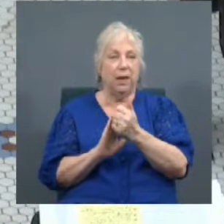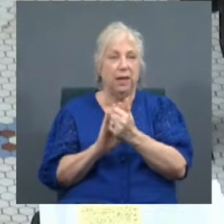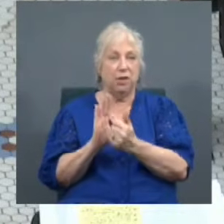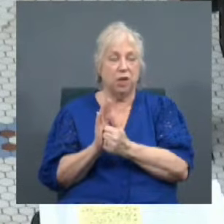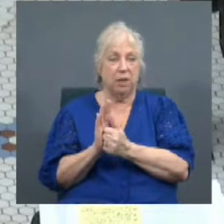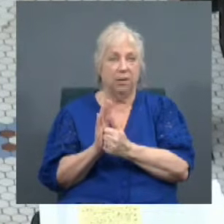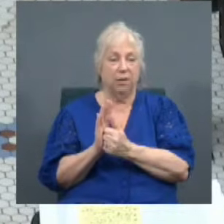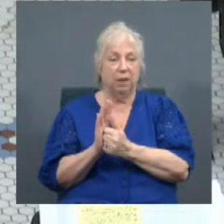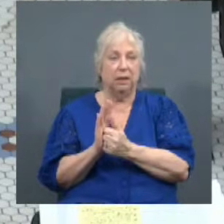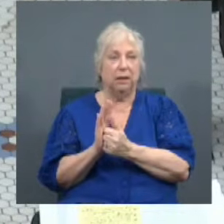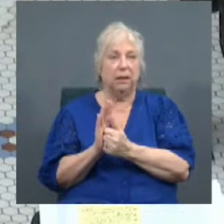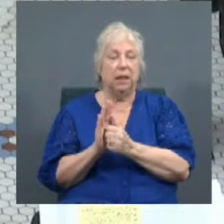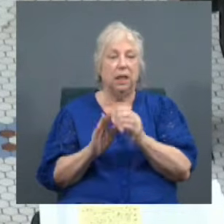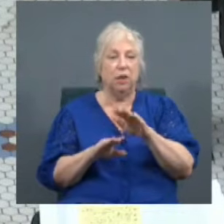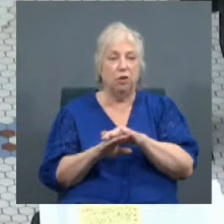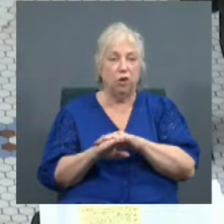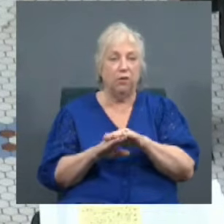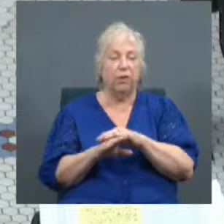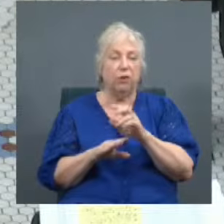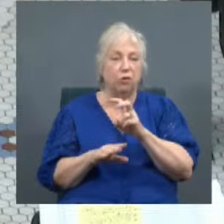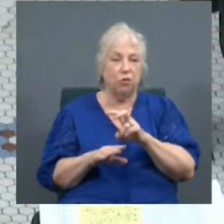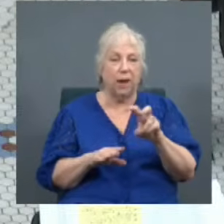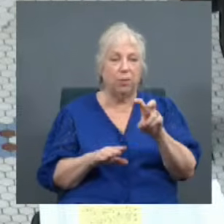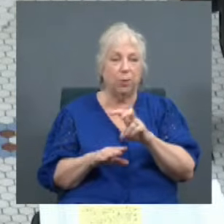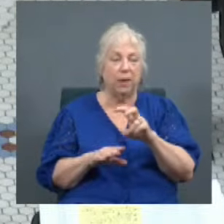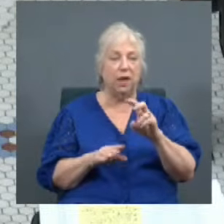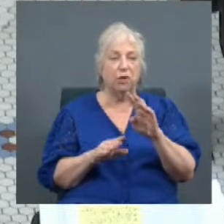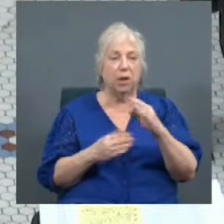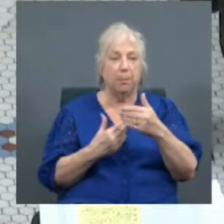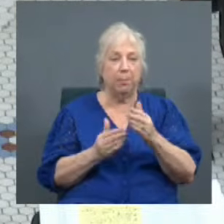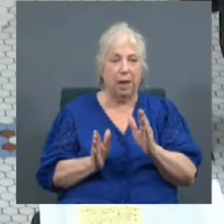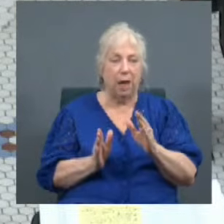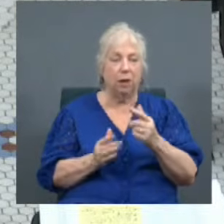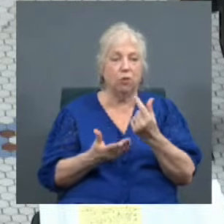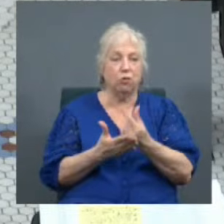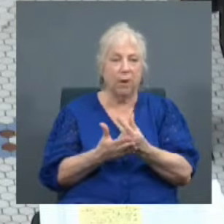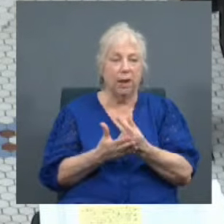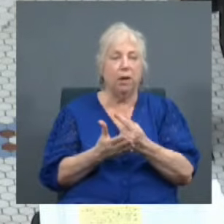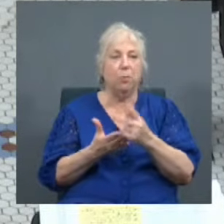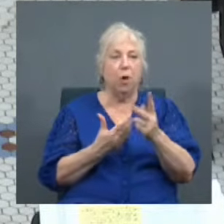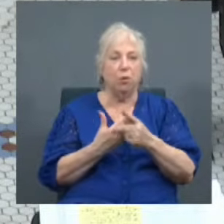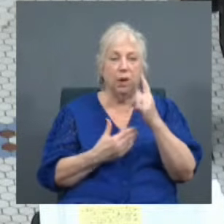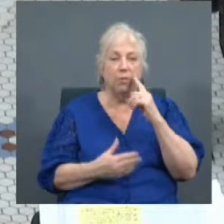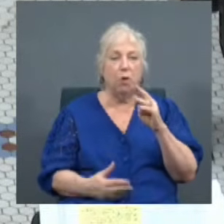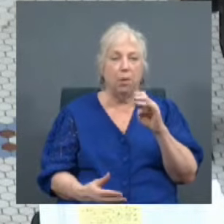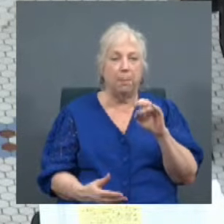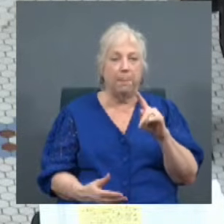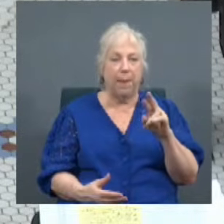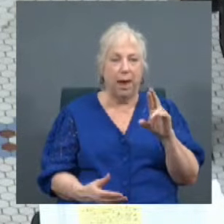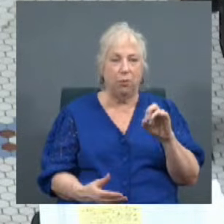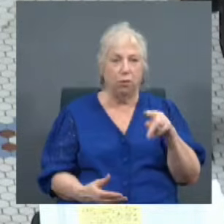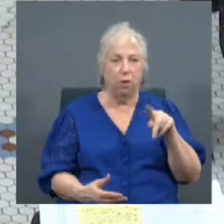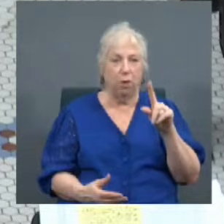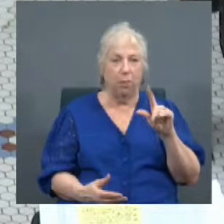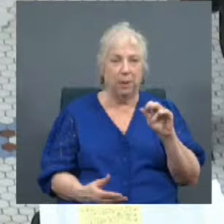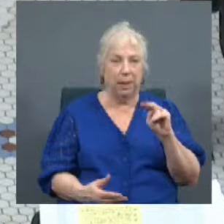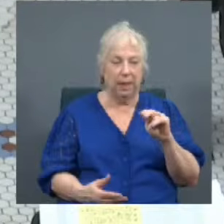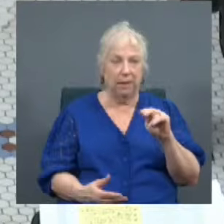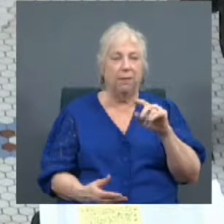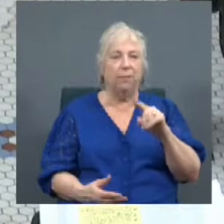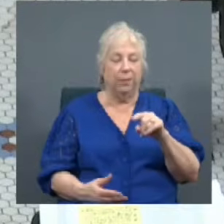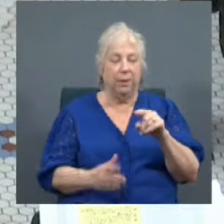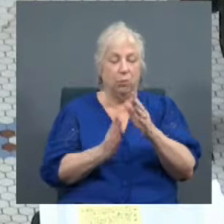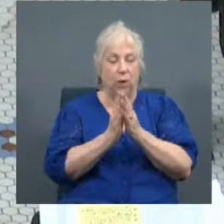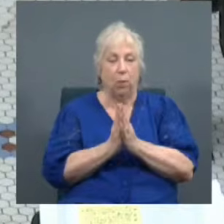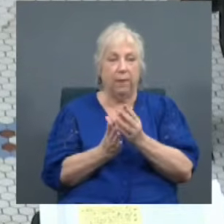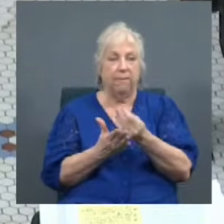is Surface Transportation Block Grant Program through MetroPlan. This one is